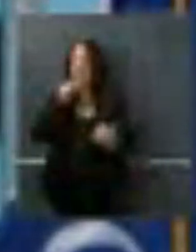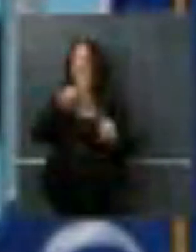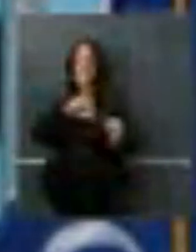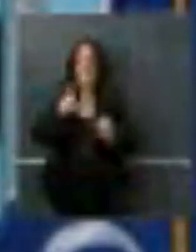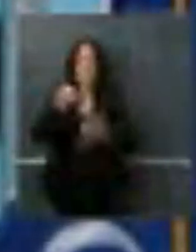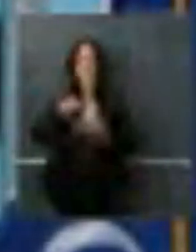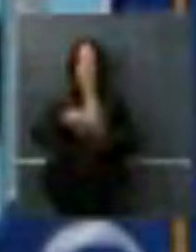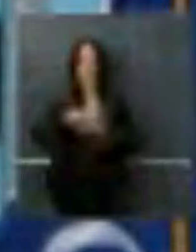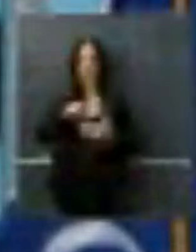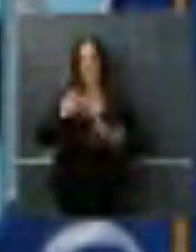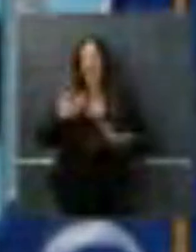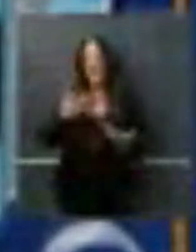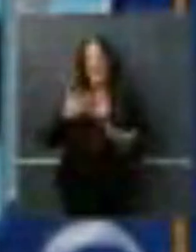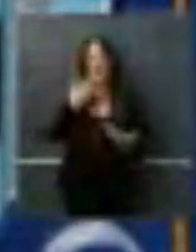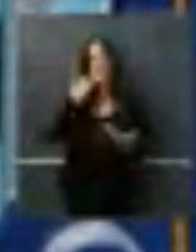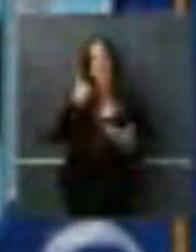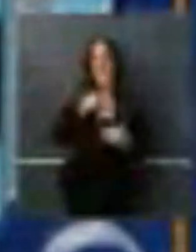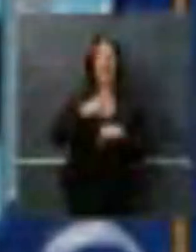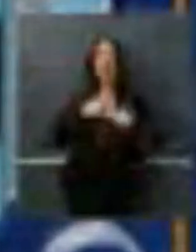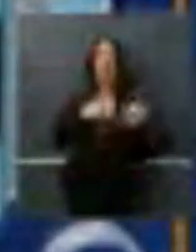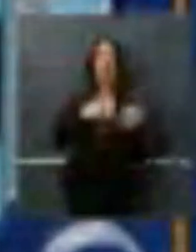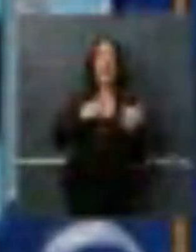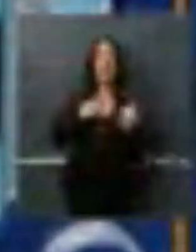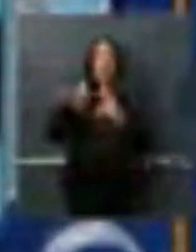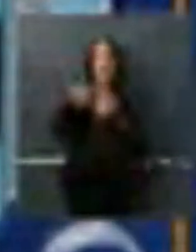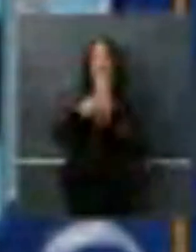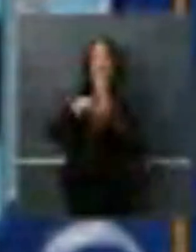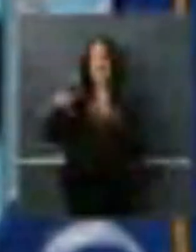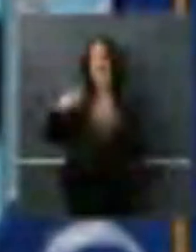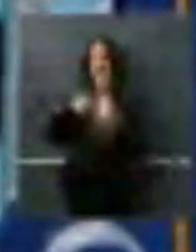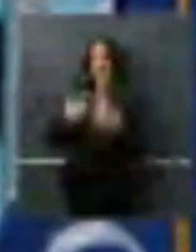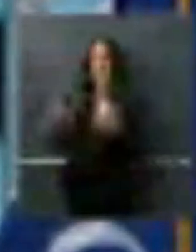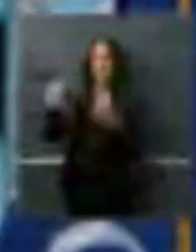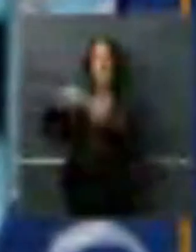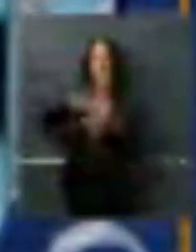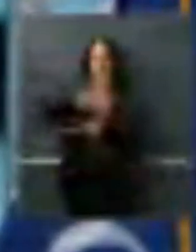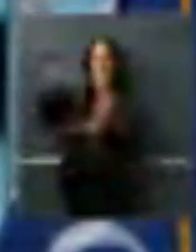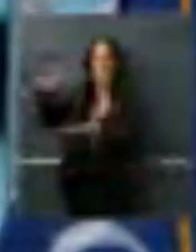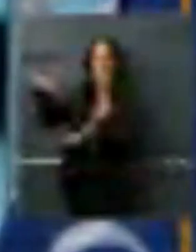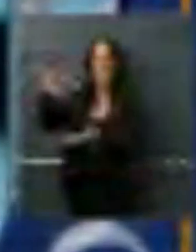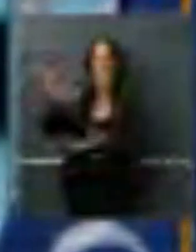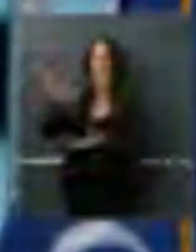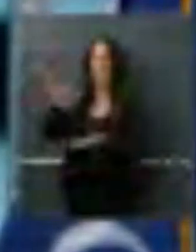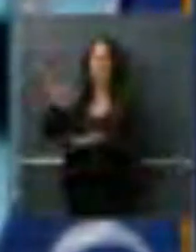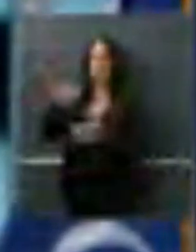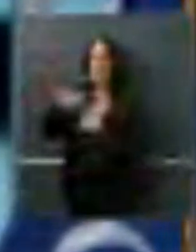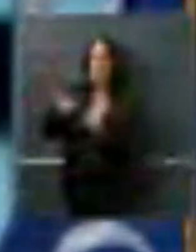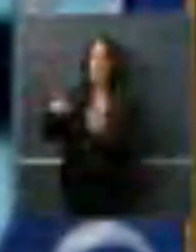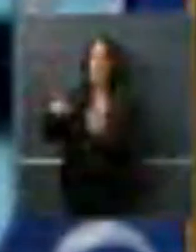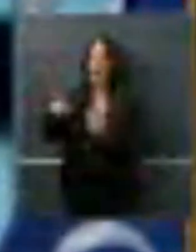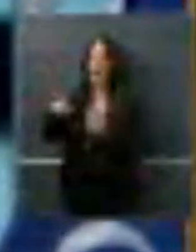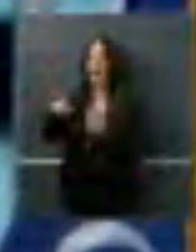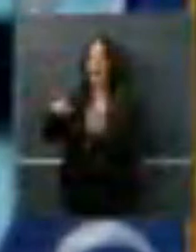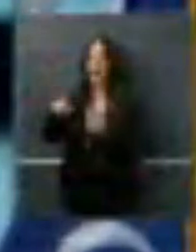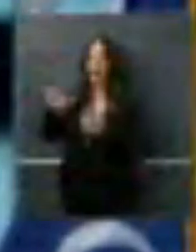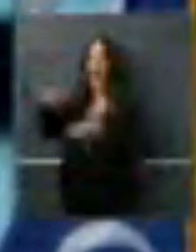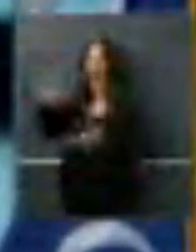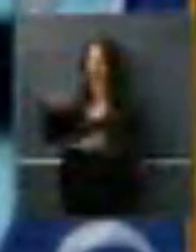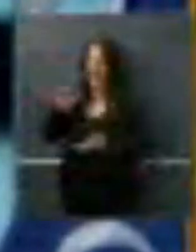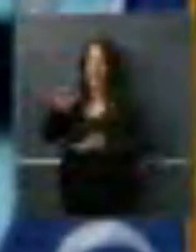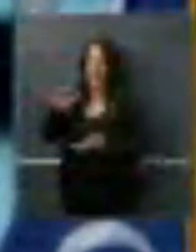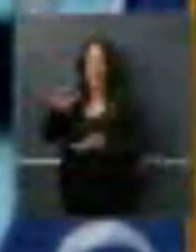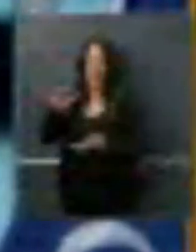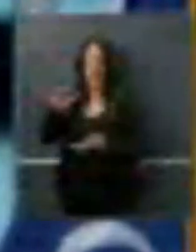disproportionately are subsidizing some of the smaller, even the larger red states. It's not the case in every single circumstance,